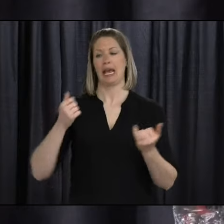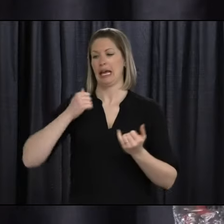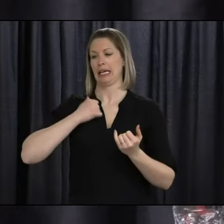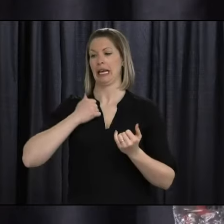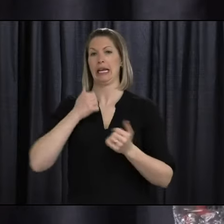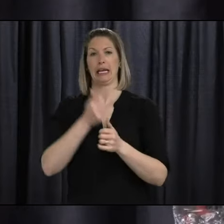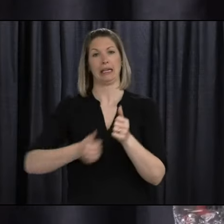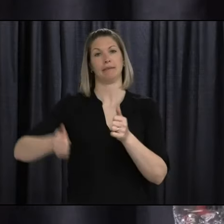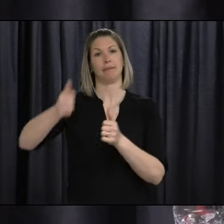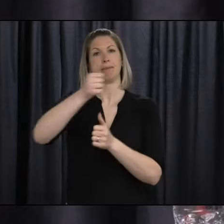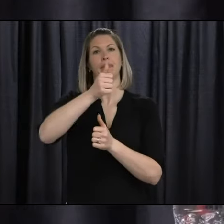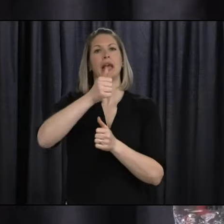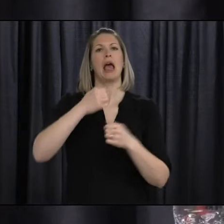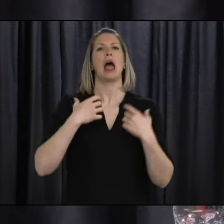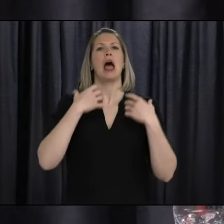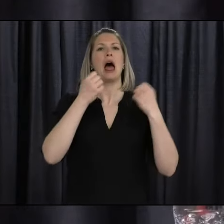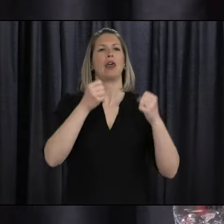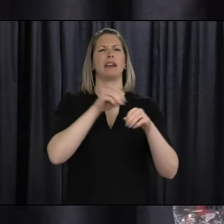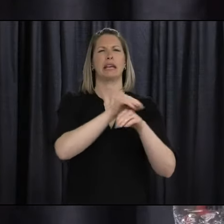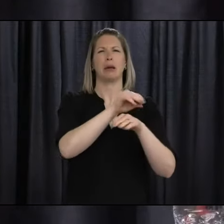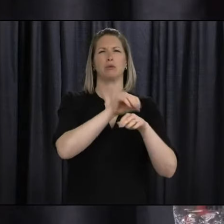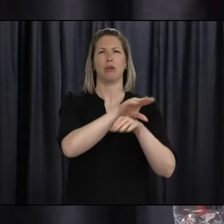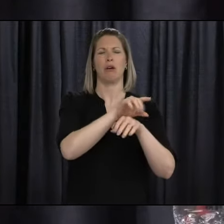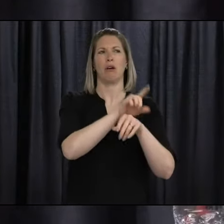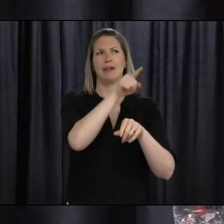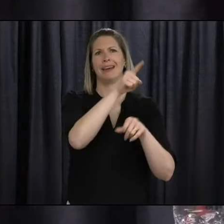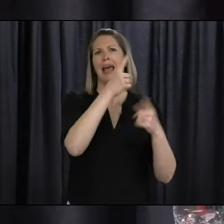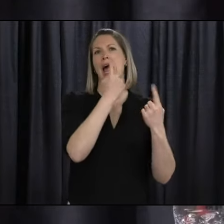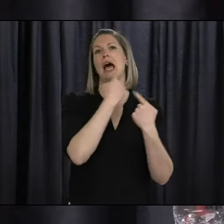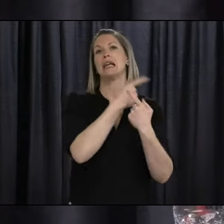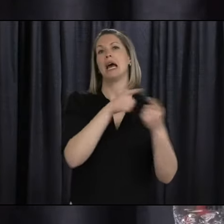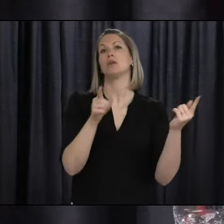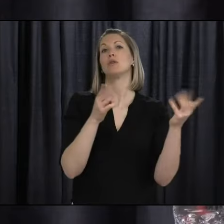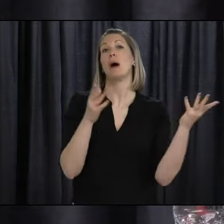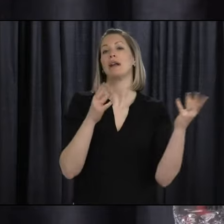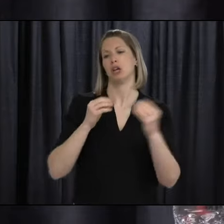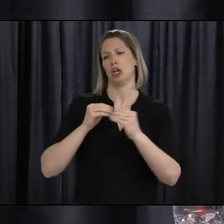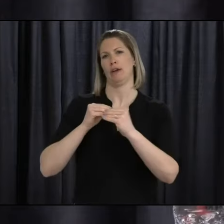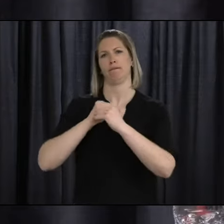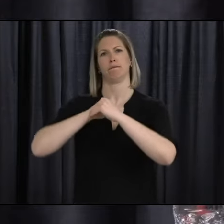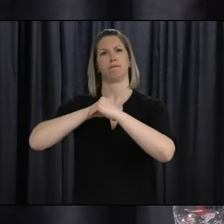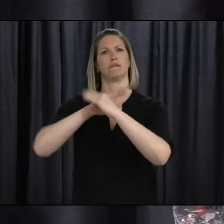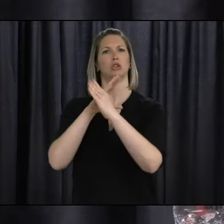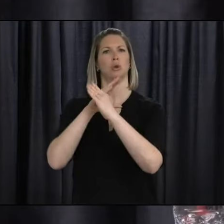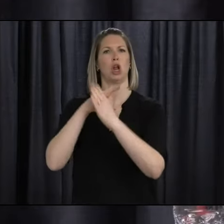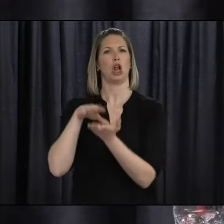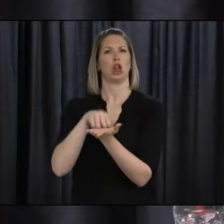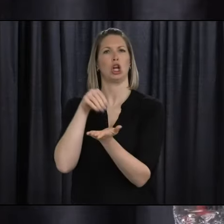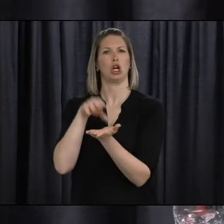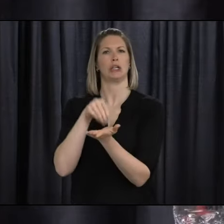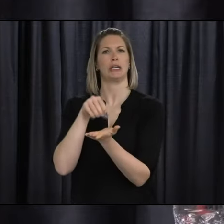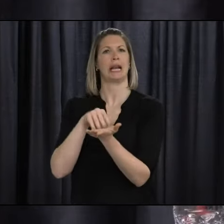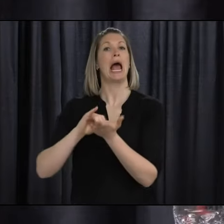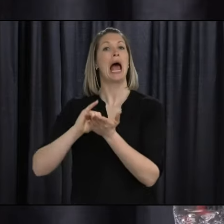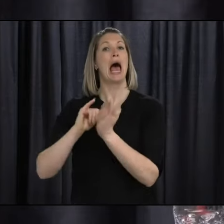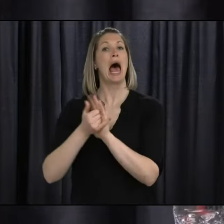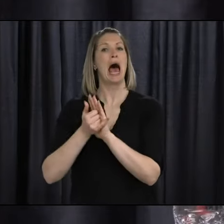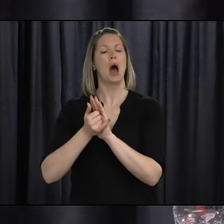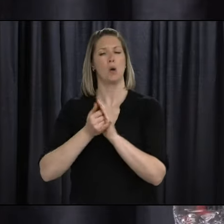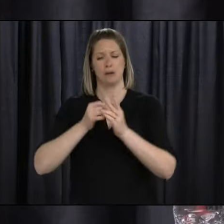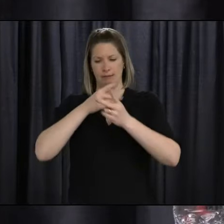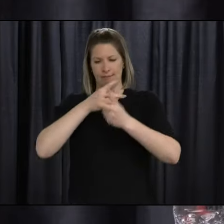some virtual learning for people in administrative positions around modules of caring for yourself, caring